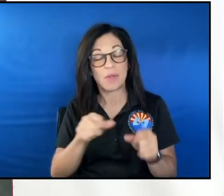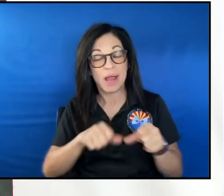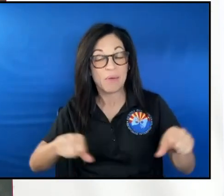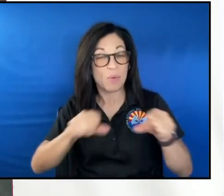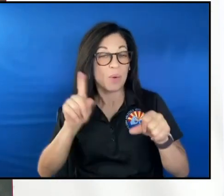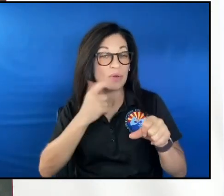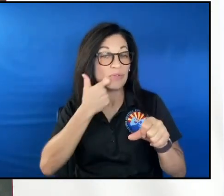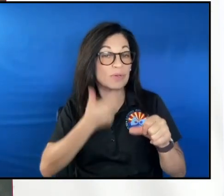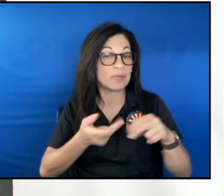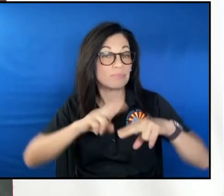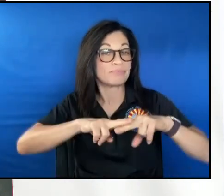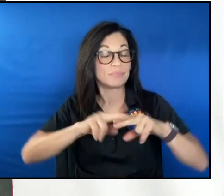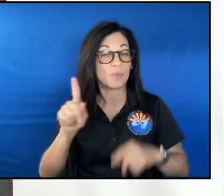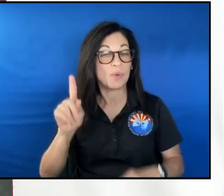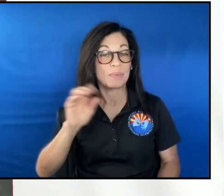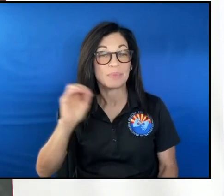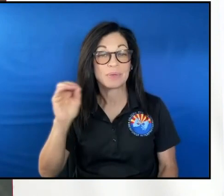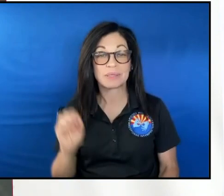we felt that